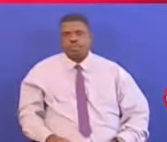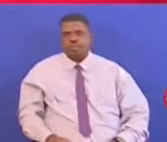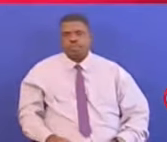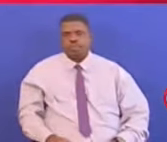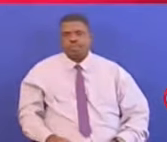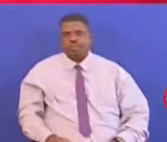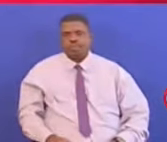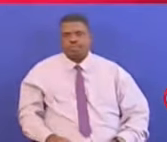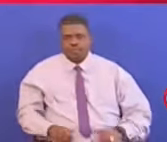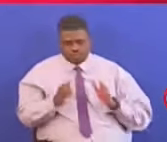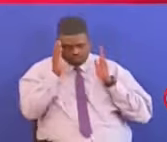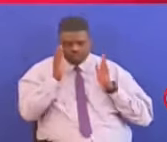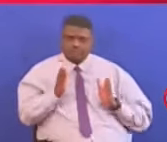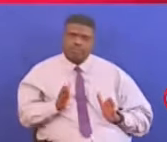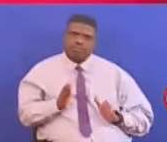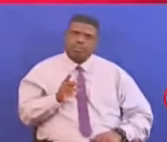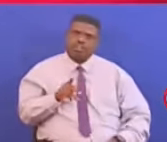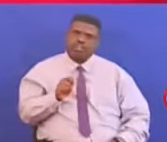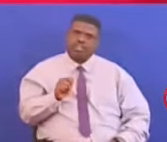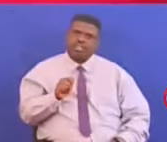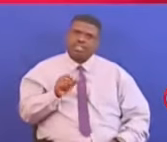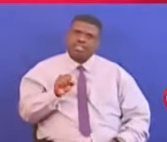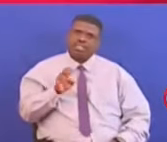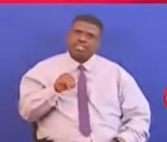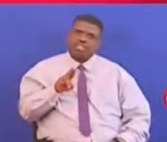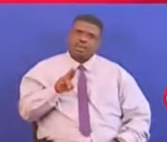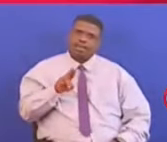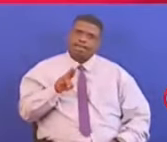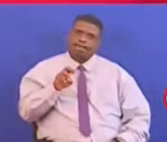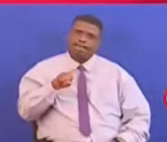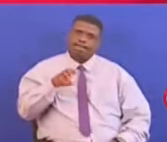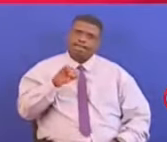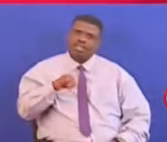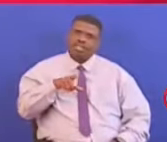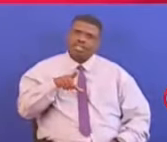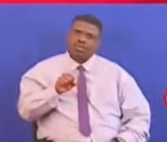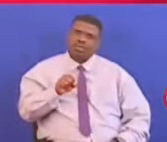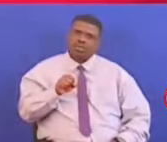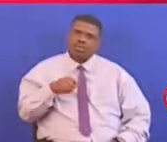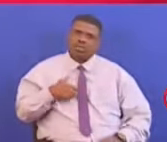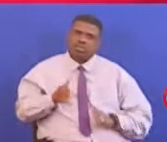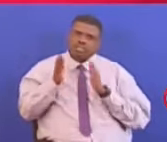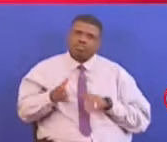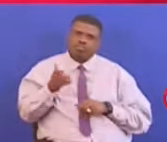Kassim Majaliwa, Prime Minister of the United Republic of Tanzania,